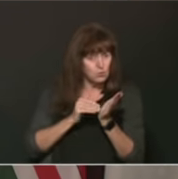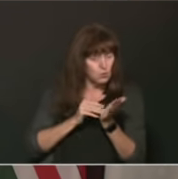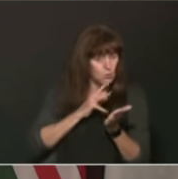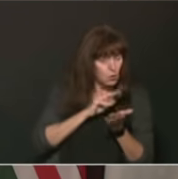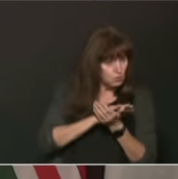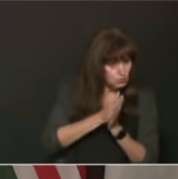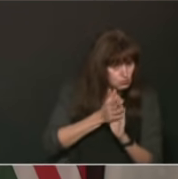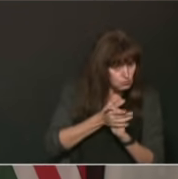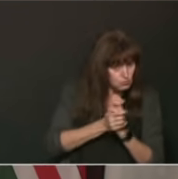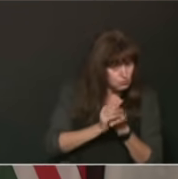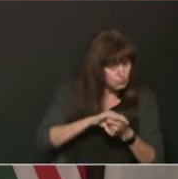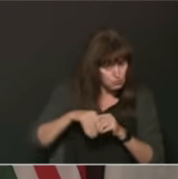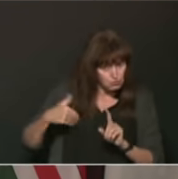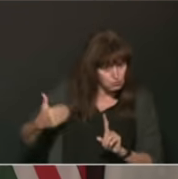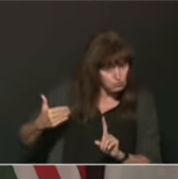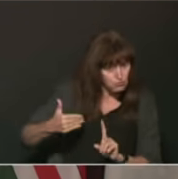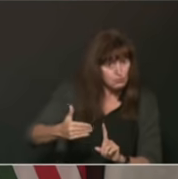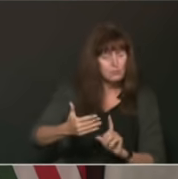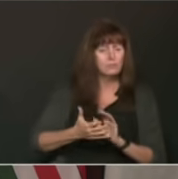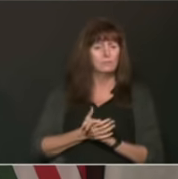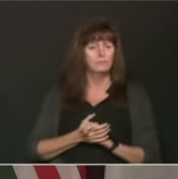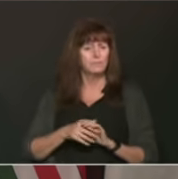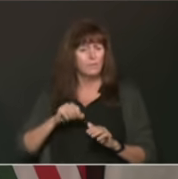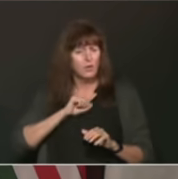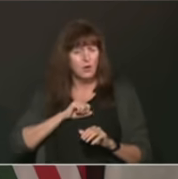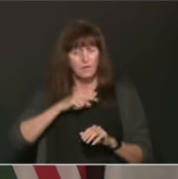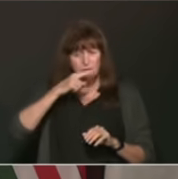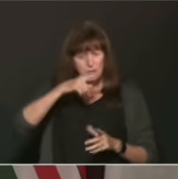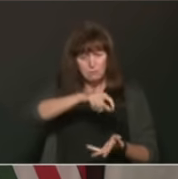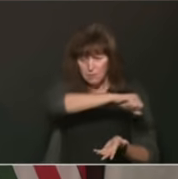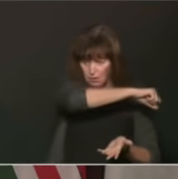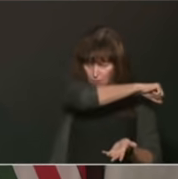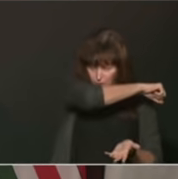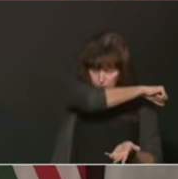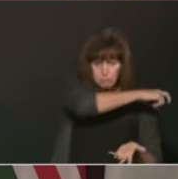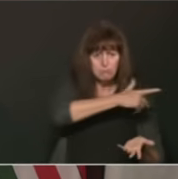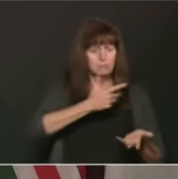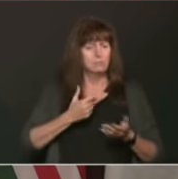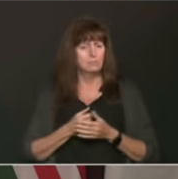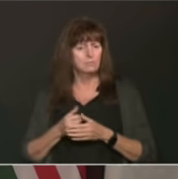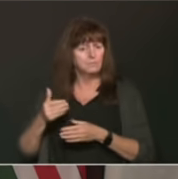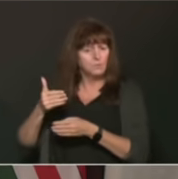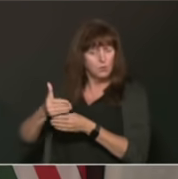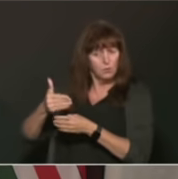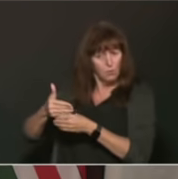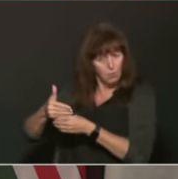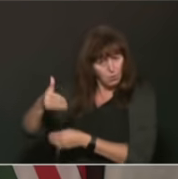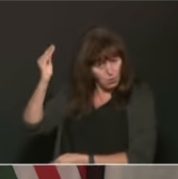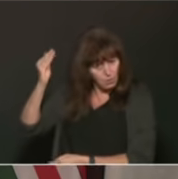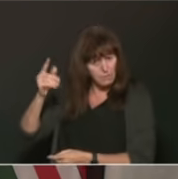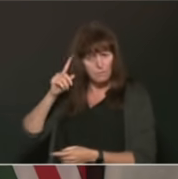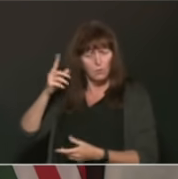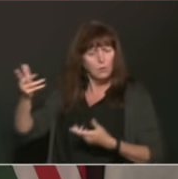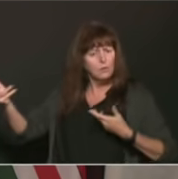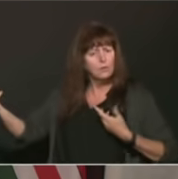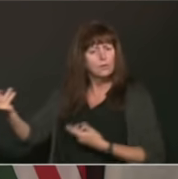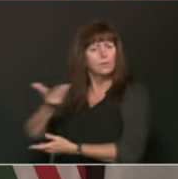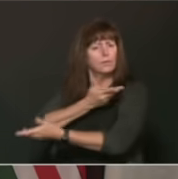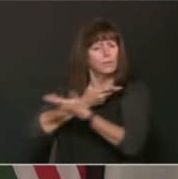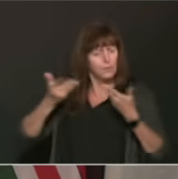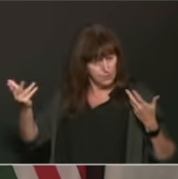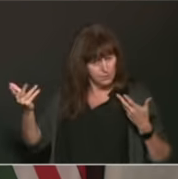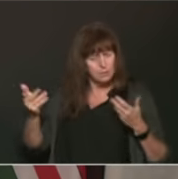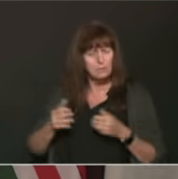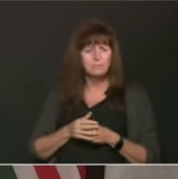your coughs or sneezes if possible. Keep the windows open to increase ventilation and ensure high touch surfaces